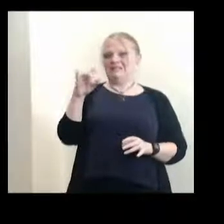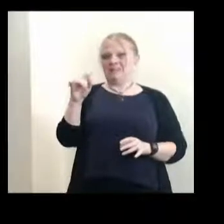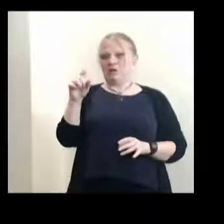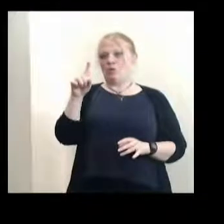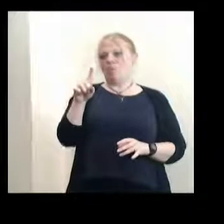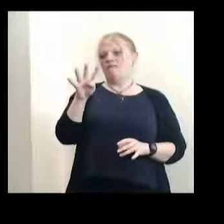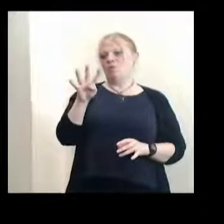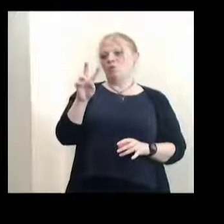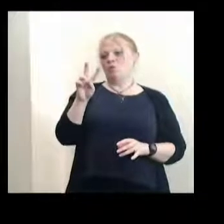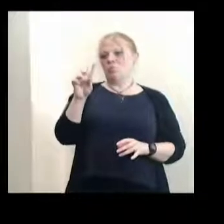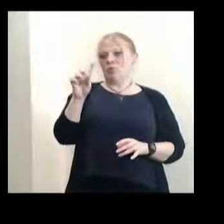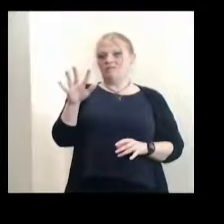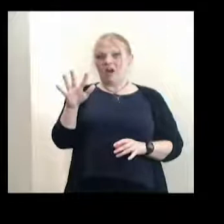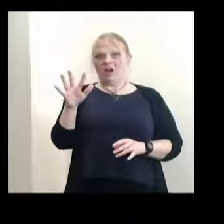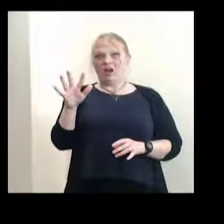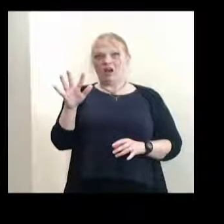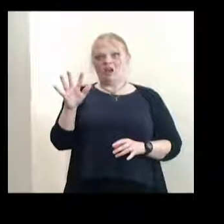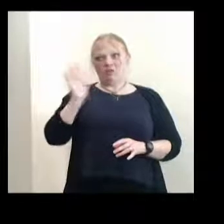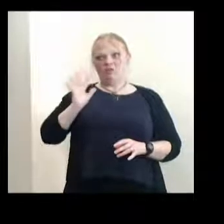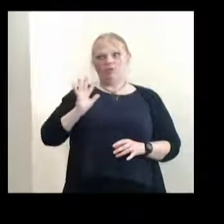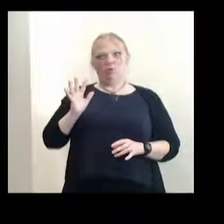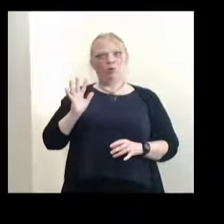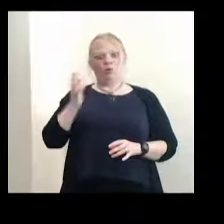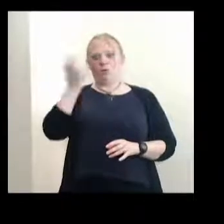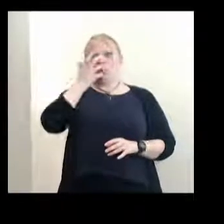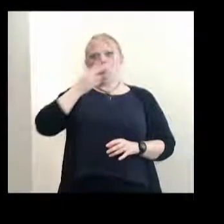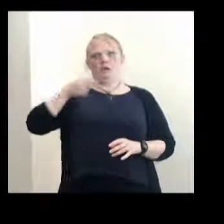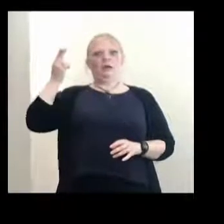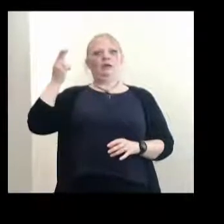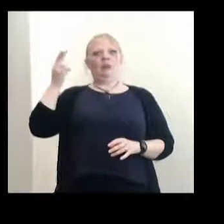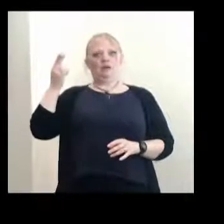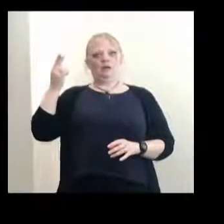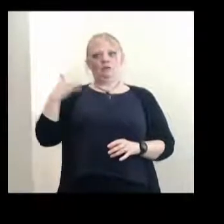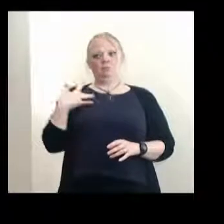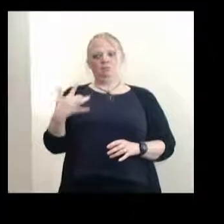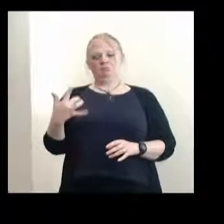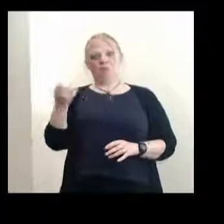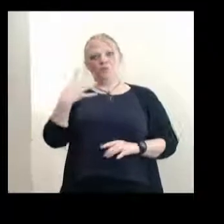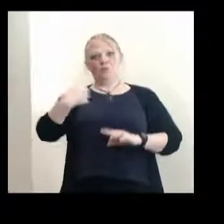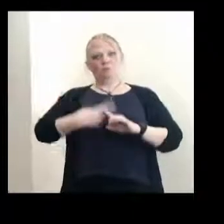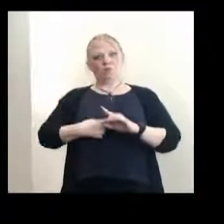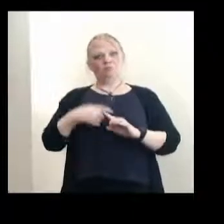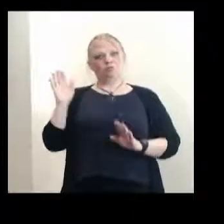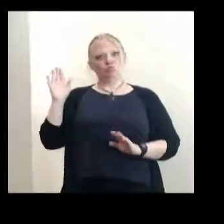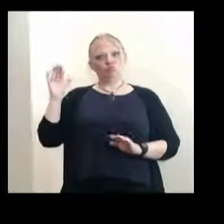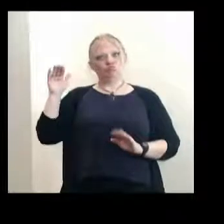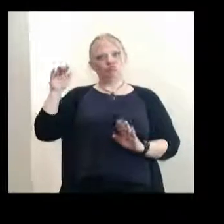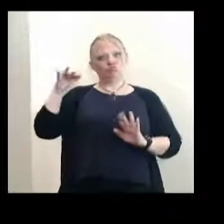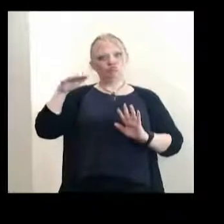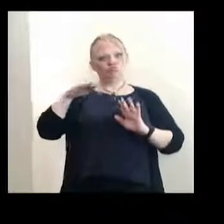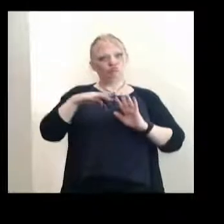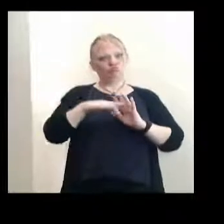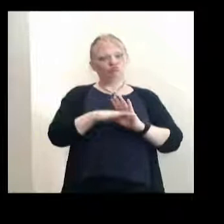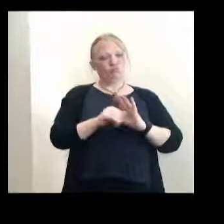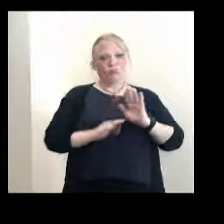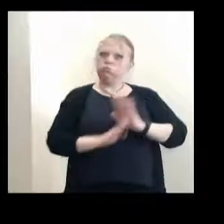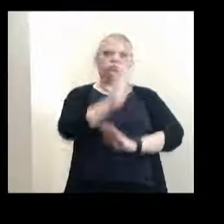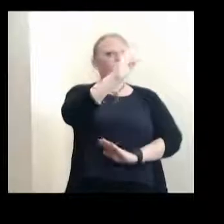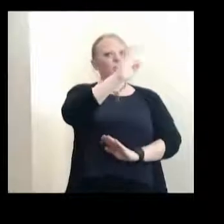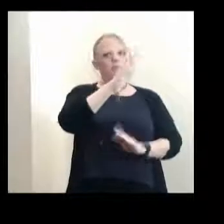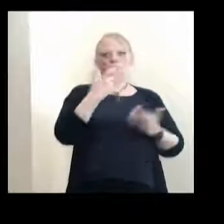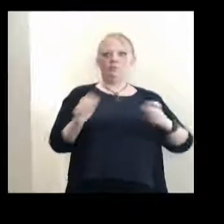14215, which at one point was really high, had traditionally for the last few months have been fairly low, has seen a big increase in